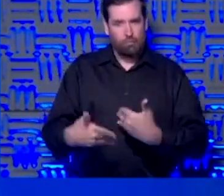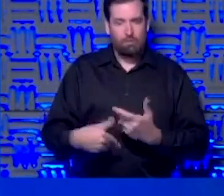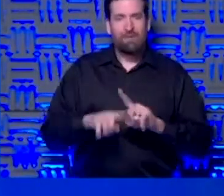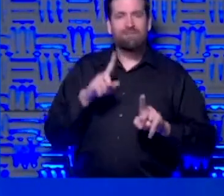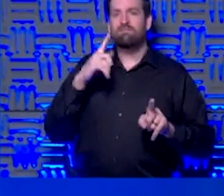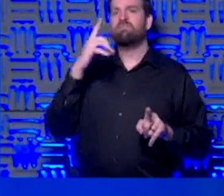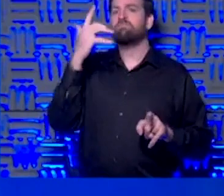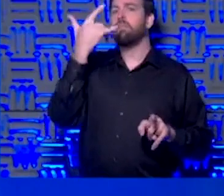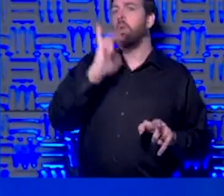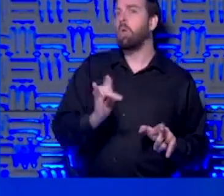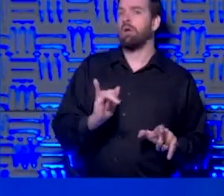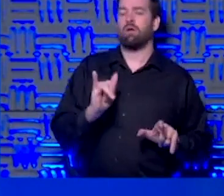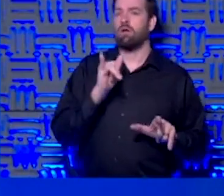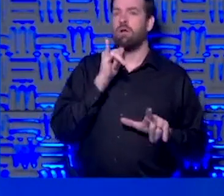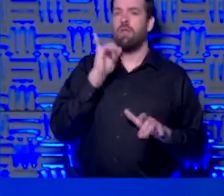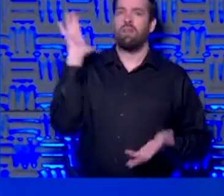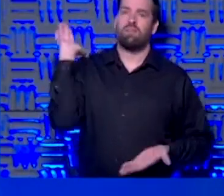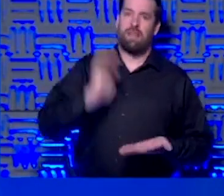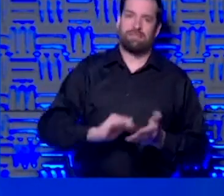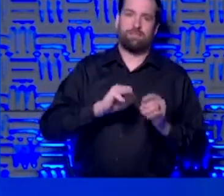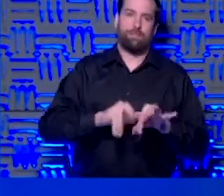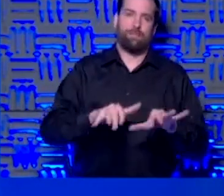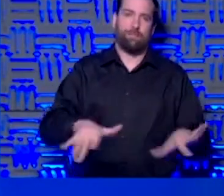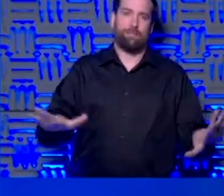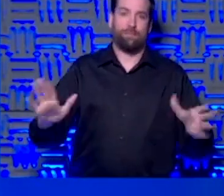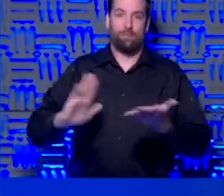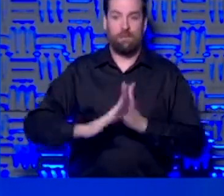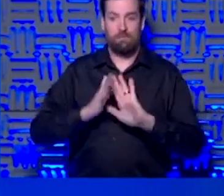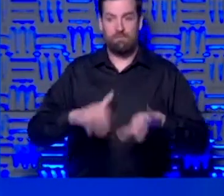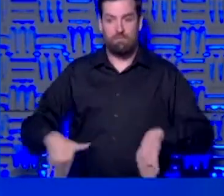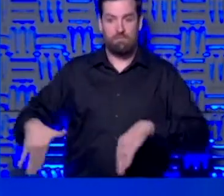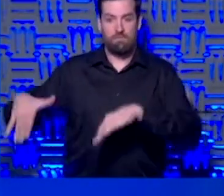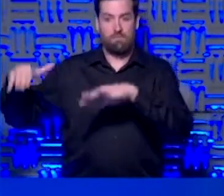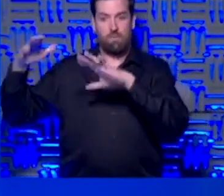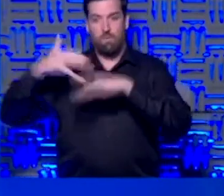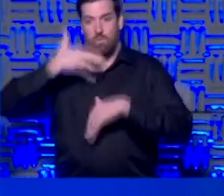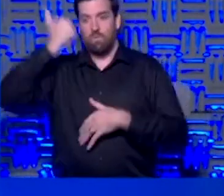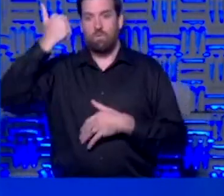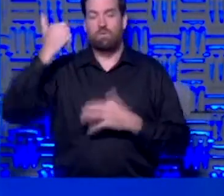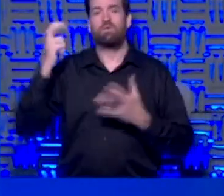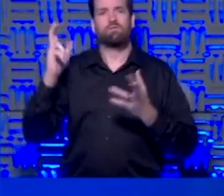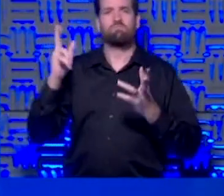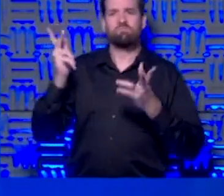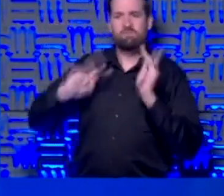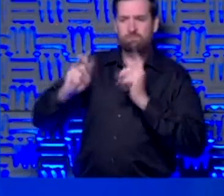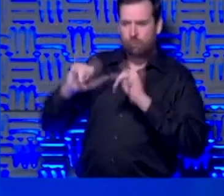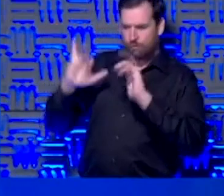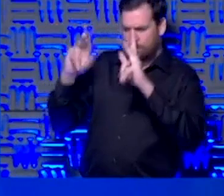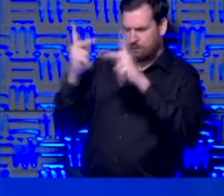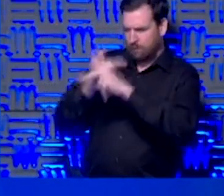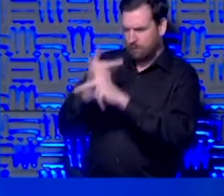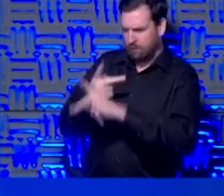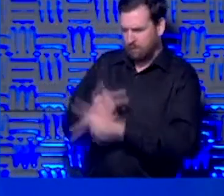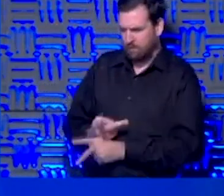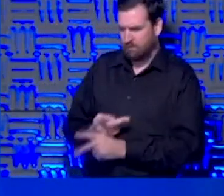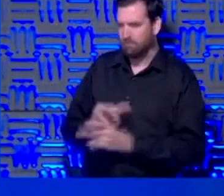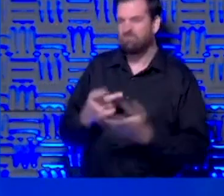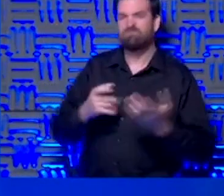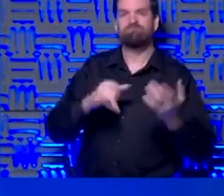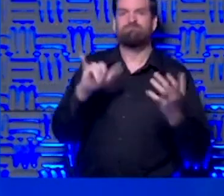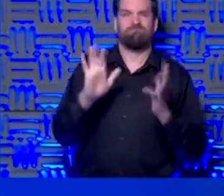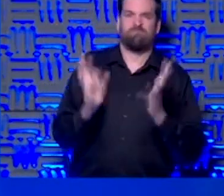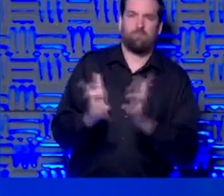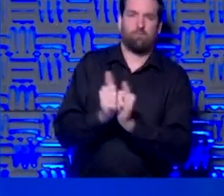don't appear to spread the disease as much as we get older. It's funny. People try to figure out a way around. This is like talking to